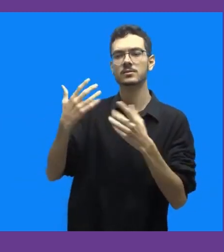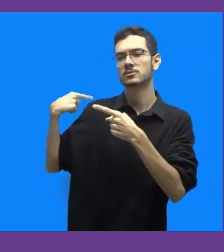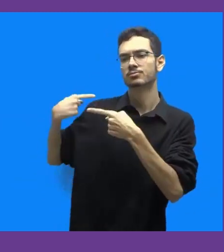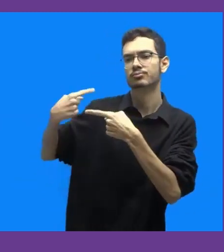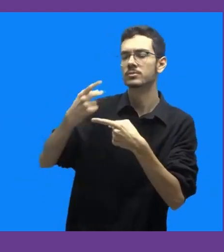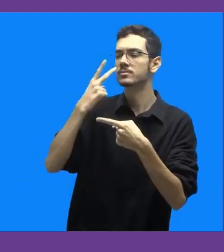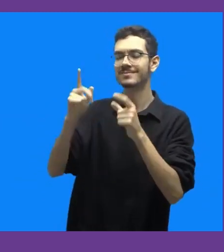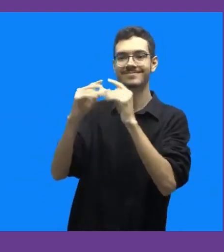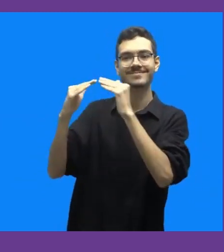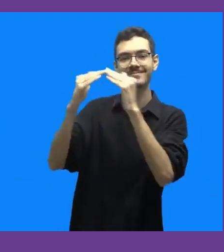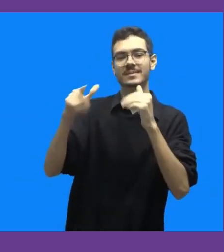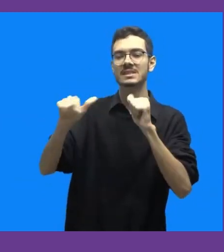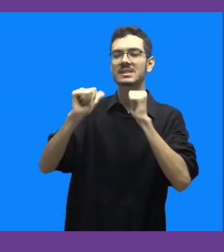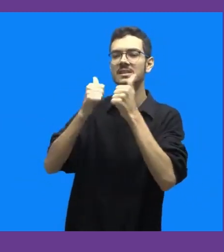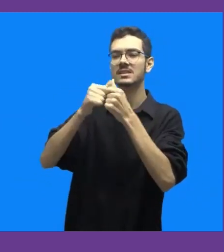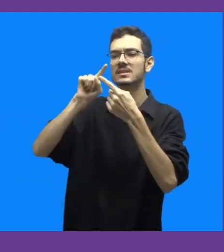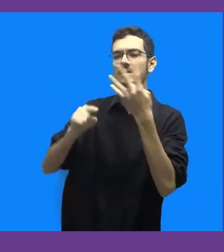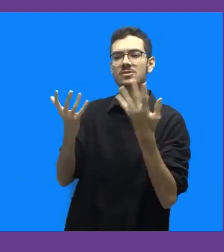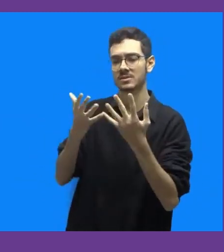try to. Sorry.